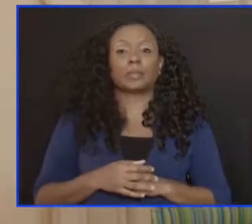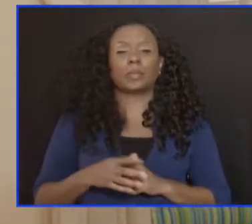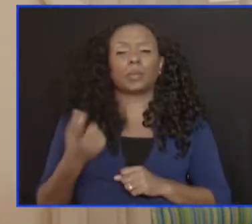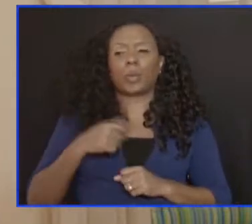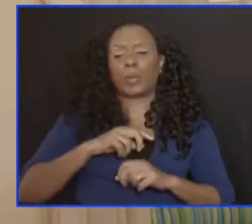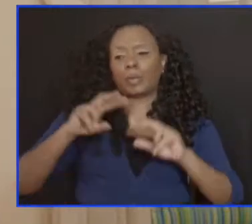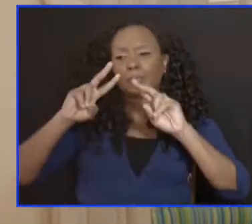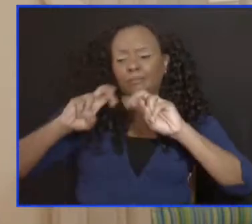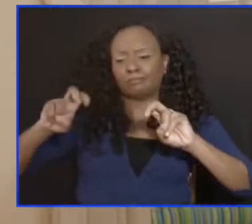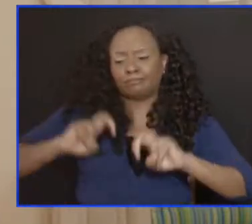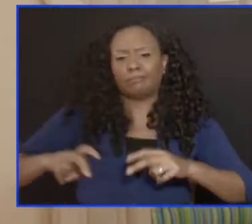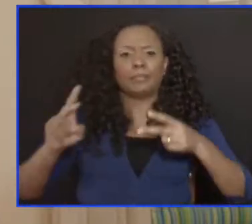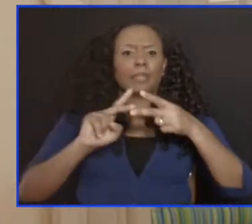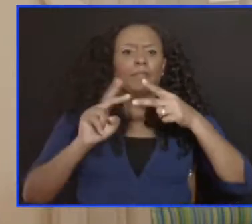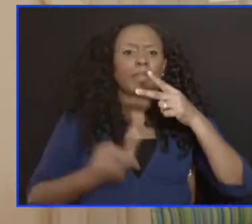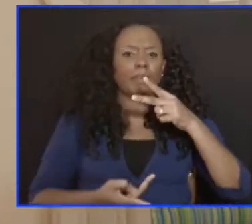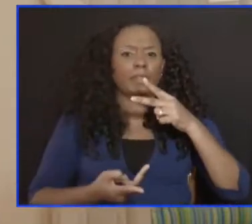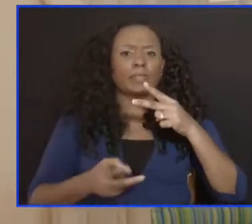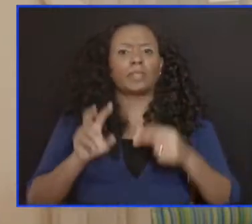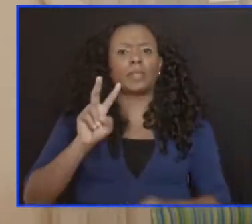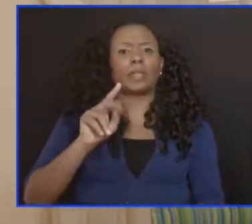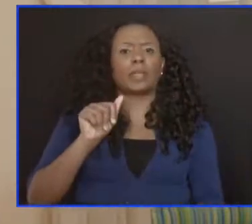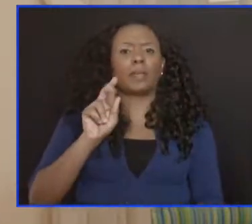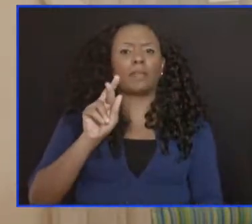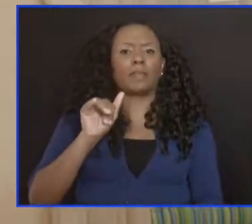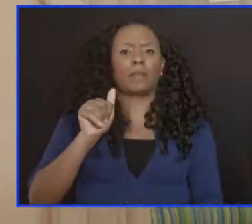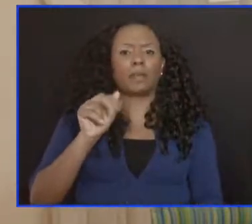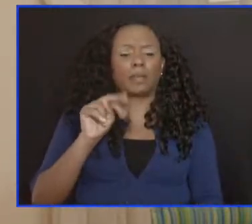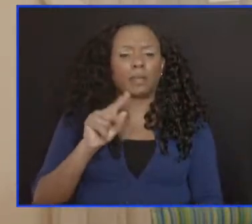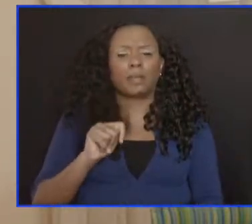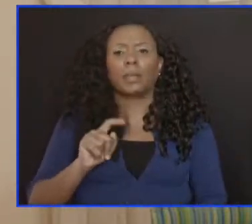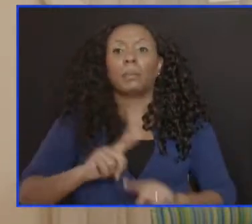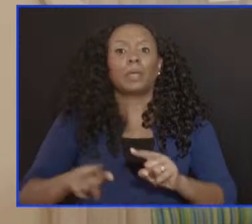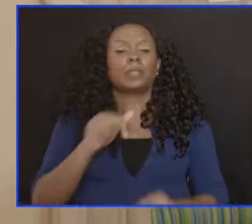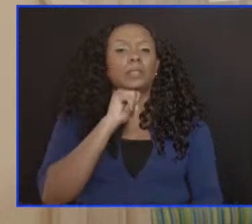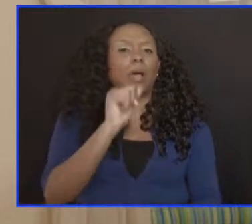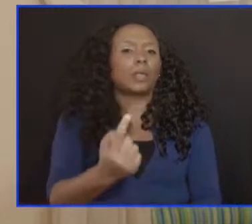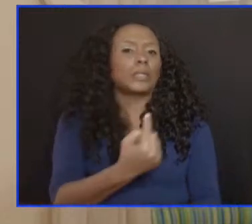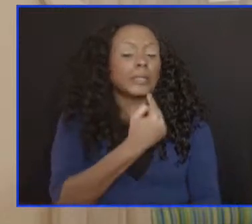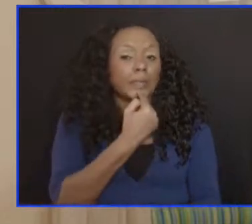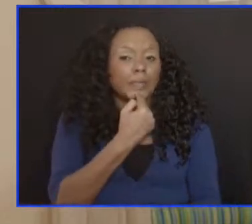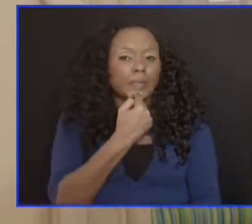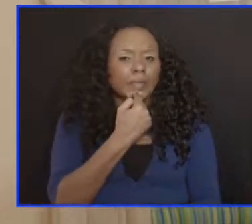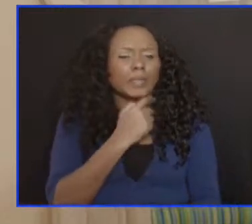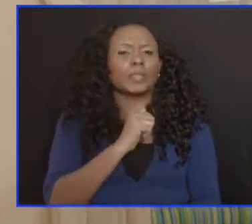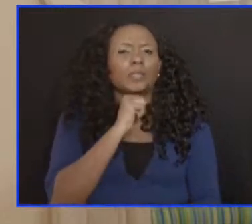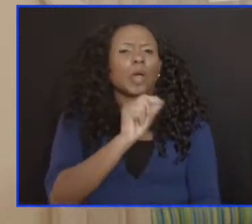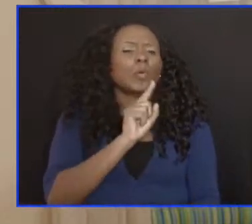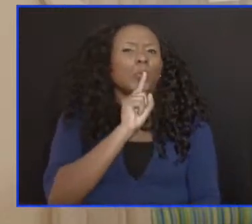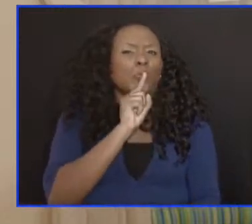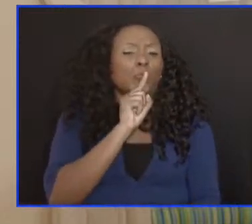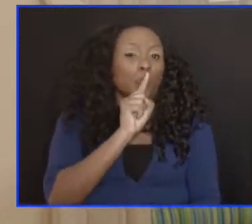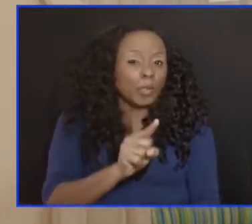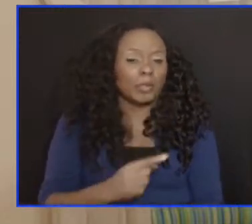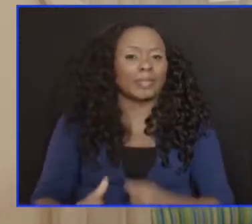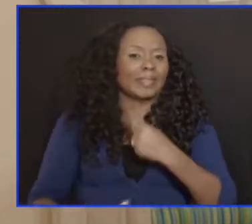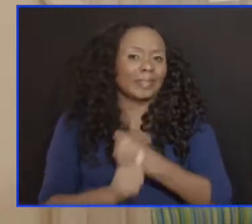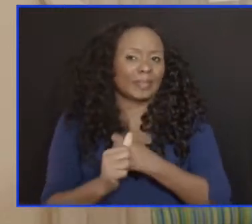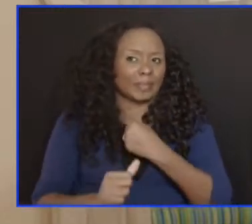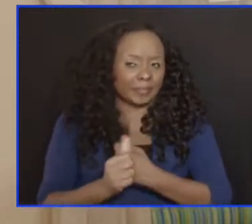strain is more infectious, but it is less virulent or less dangerous. So we do not recommend routine